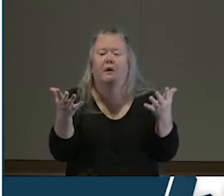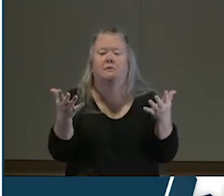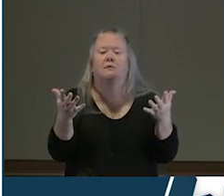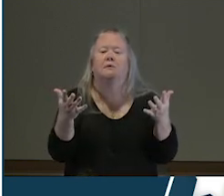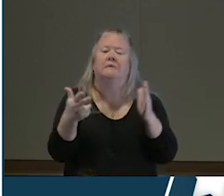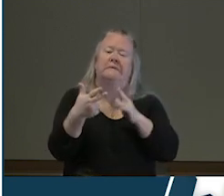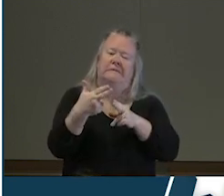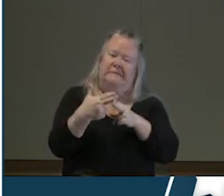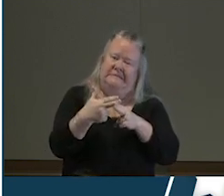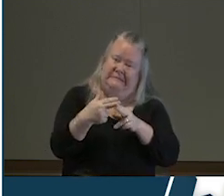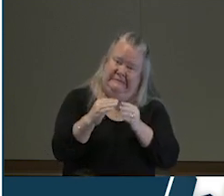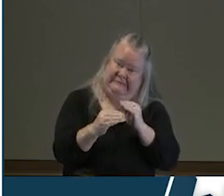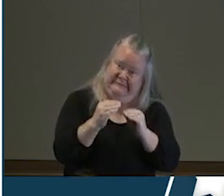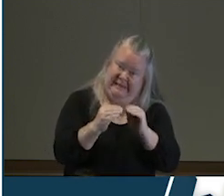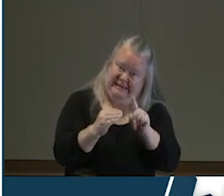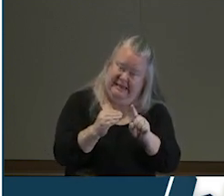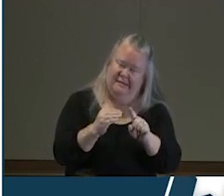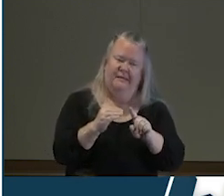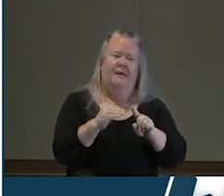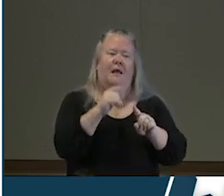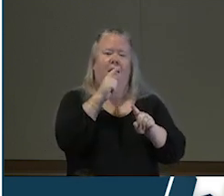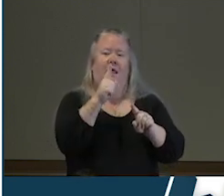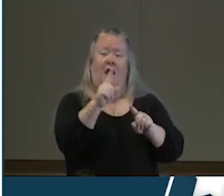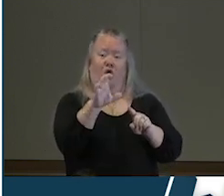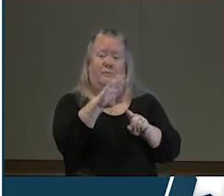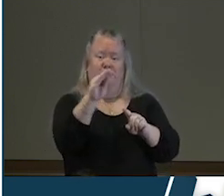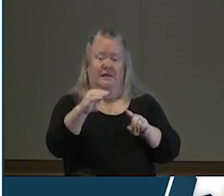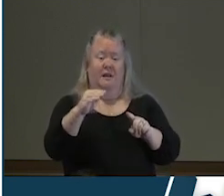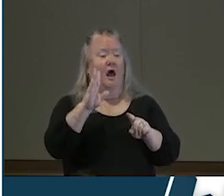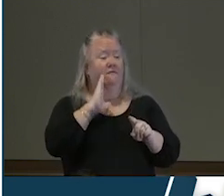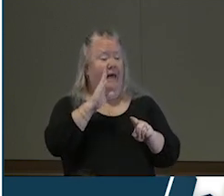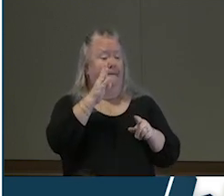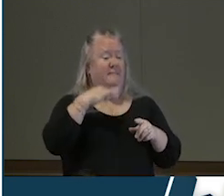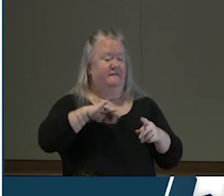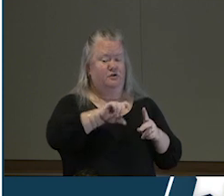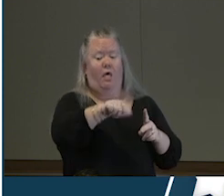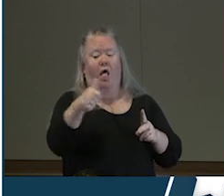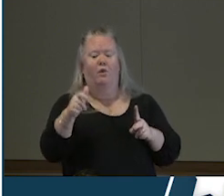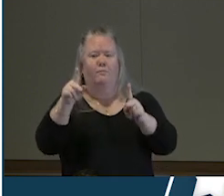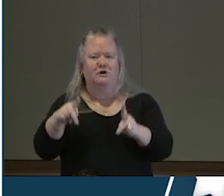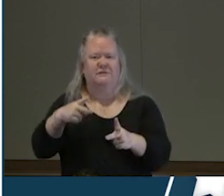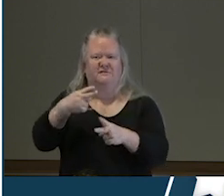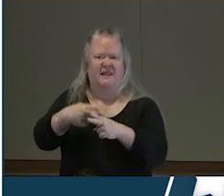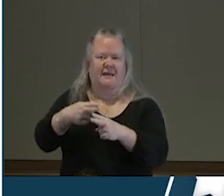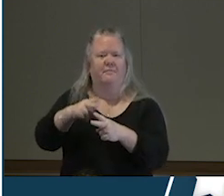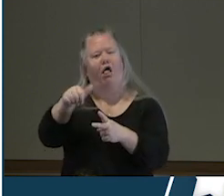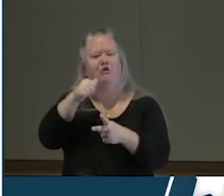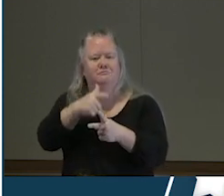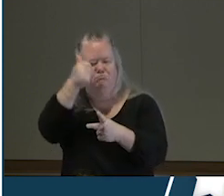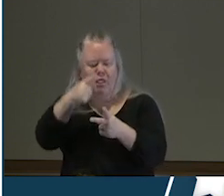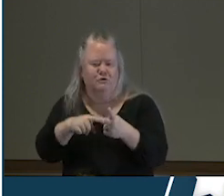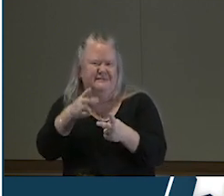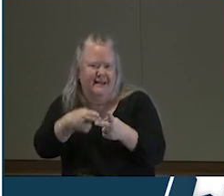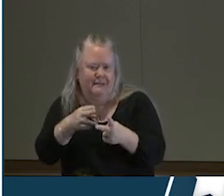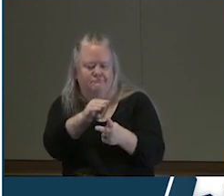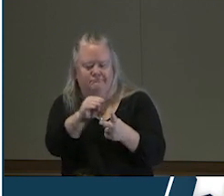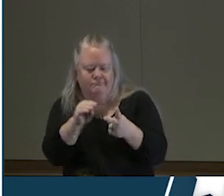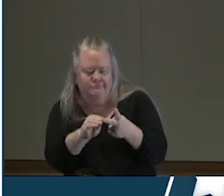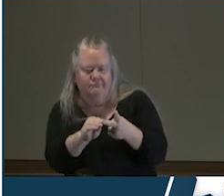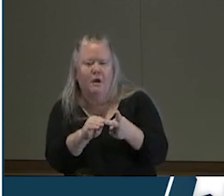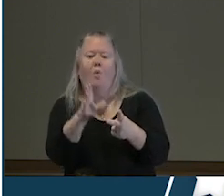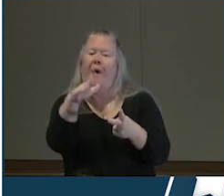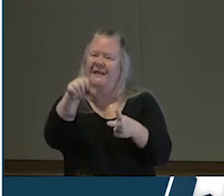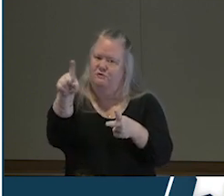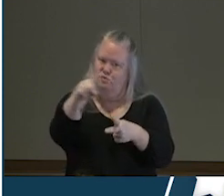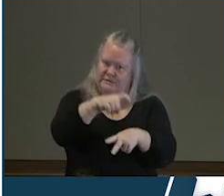Band-Aid is, hey, let's put 100% of the beneficiary in the other sibling's name for now, right? Something that at least gives you the time